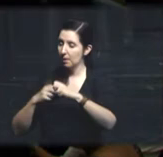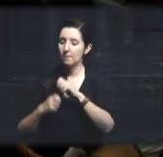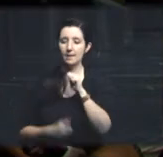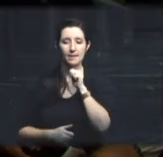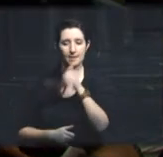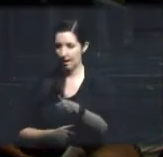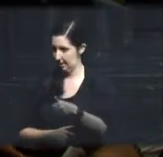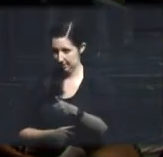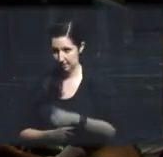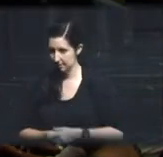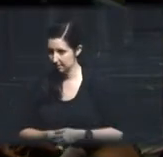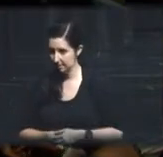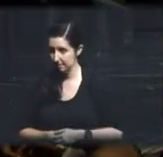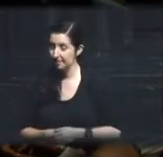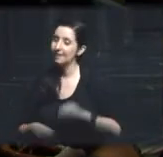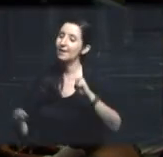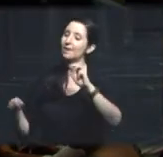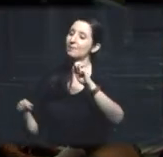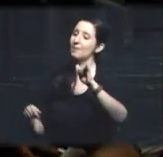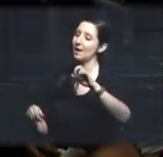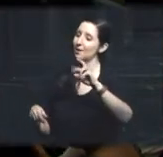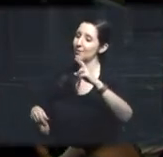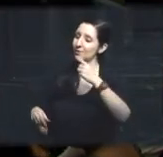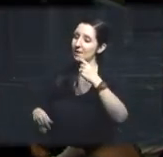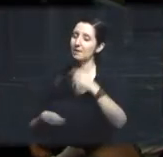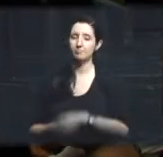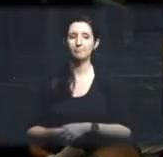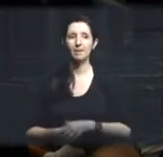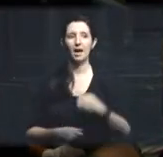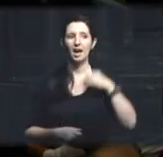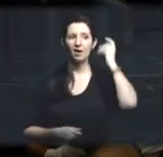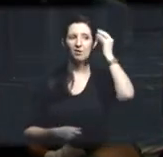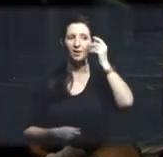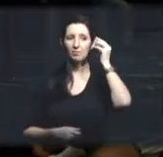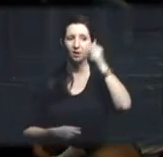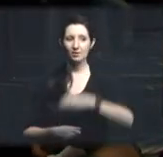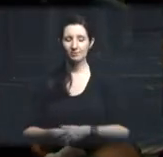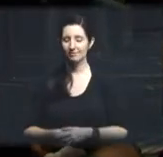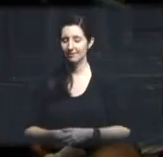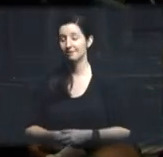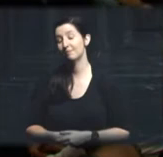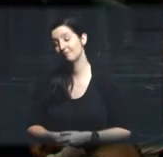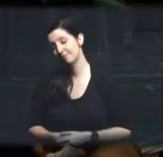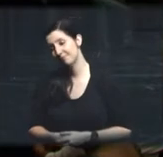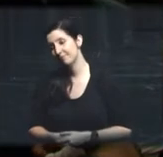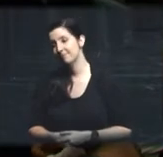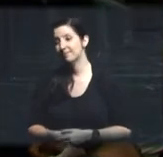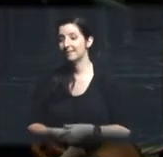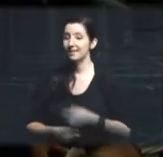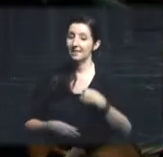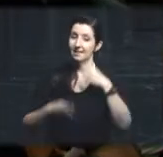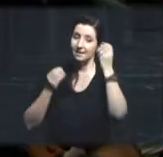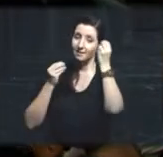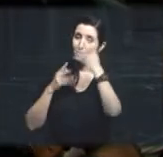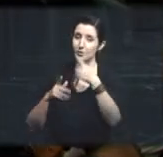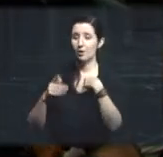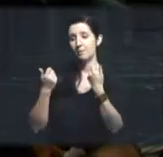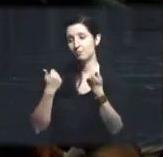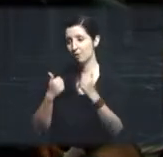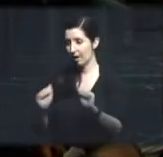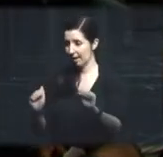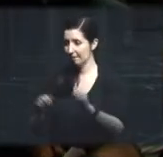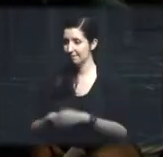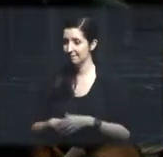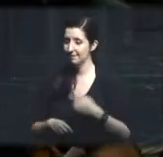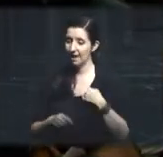he said, I'll think about it. So that's what I got. But I want you to know I'm working on it and I'm engaged in that